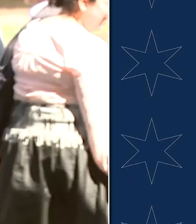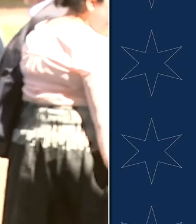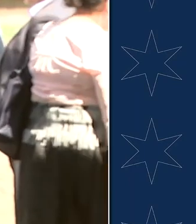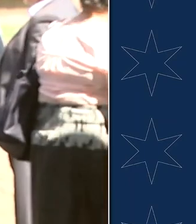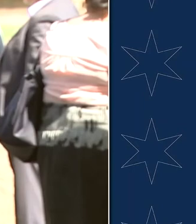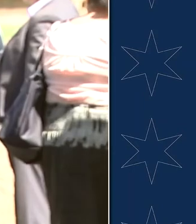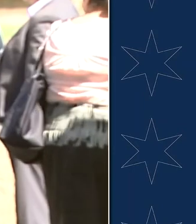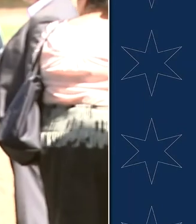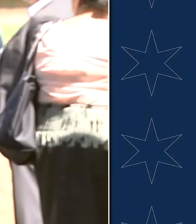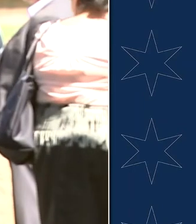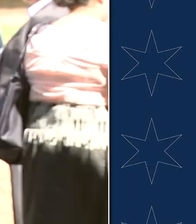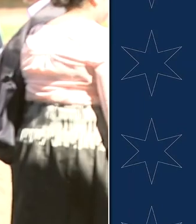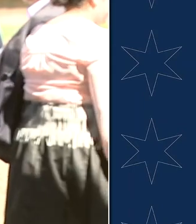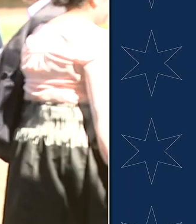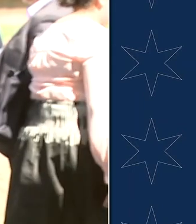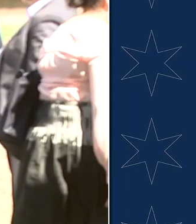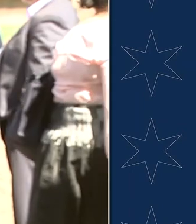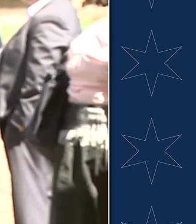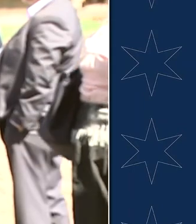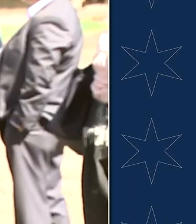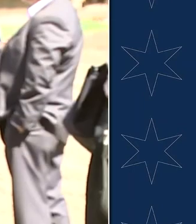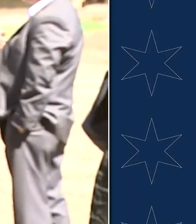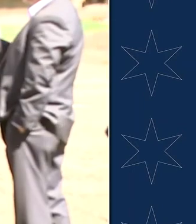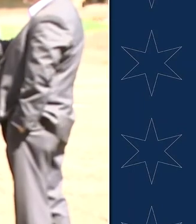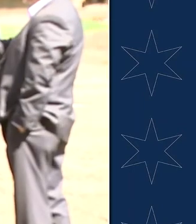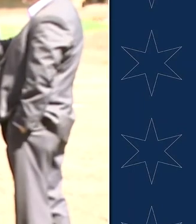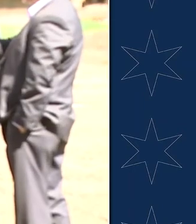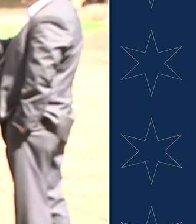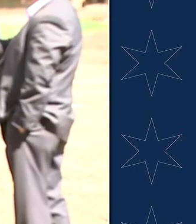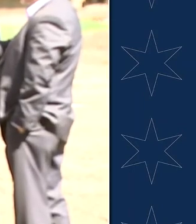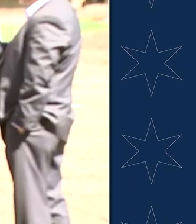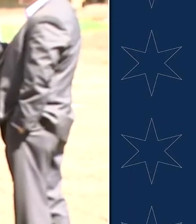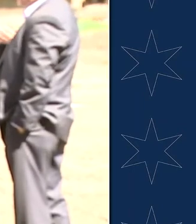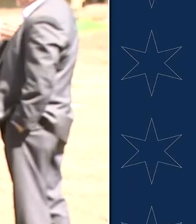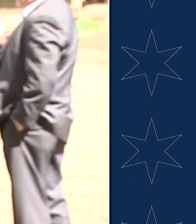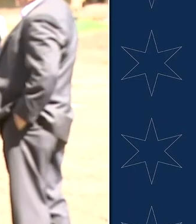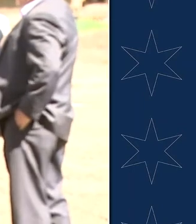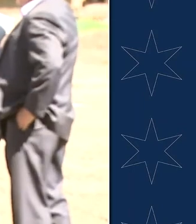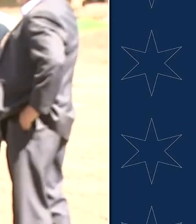I'm going to ask everyone if they can take their seat, please. We're going to start the Q&A session with the mayor.